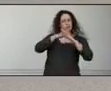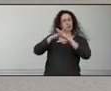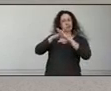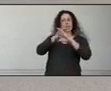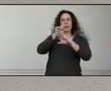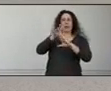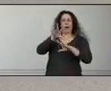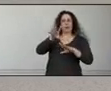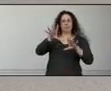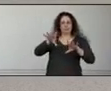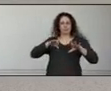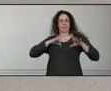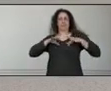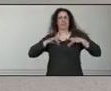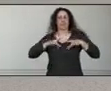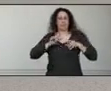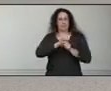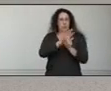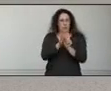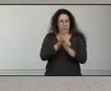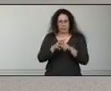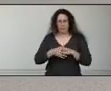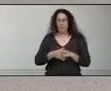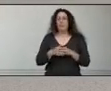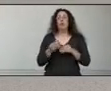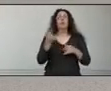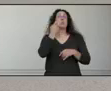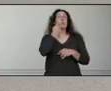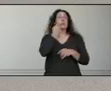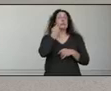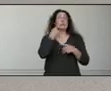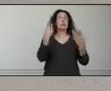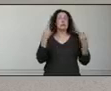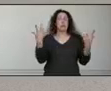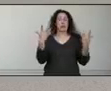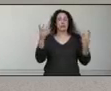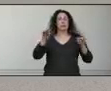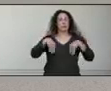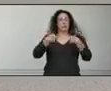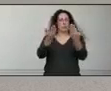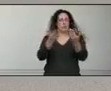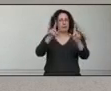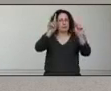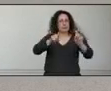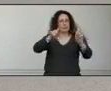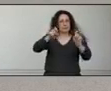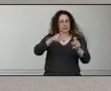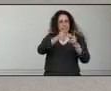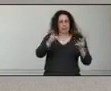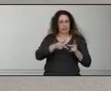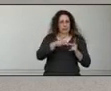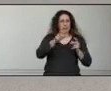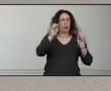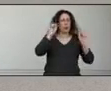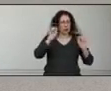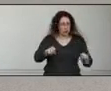more recently, what we provide is we provide testing resources so we can identify everyone who's been